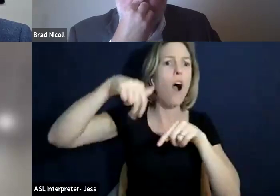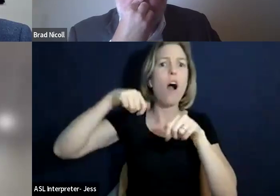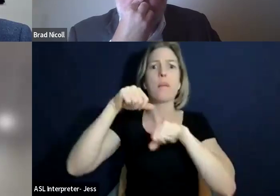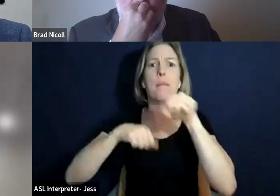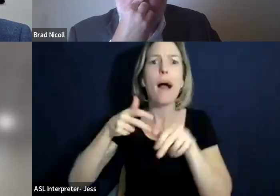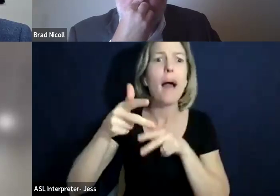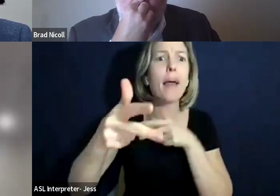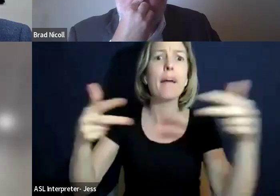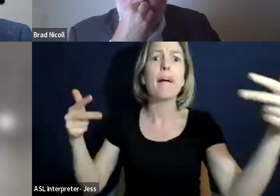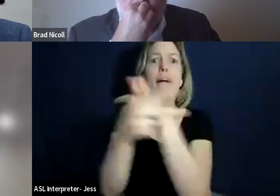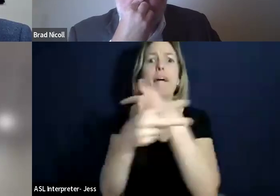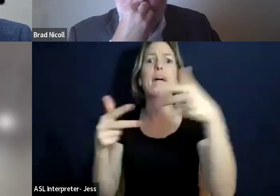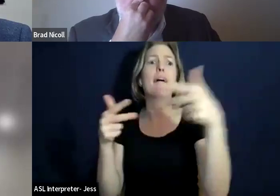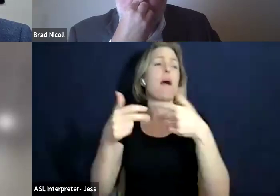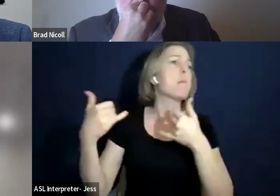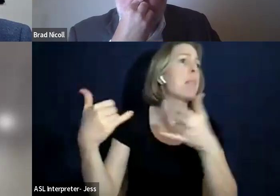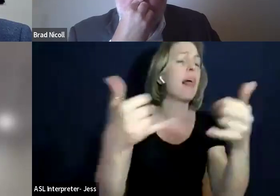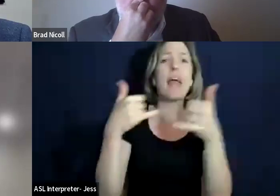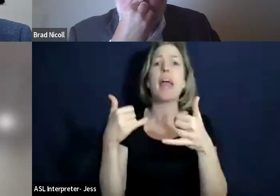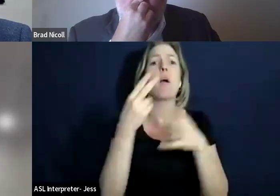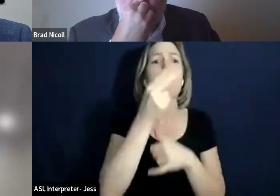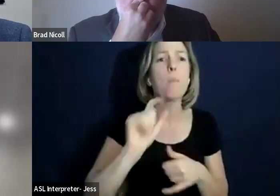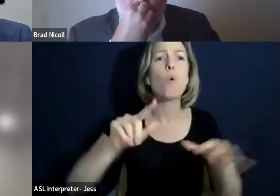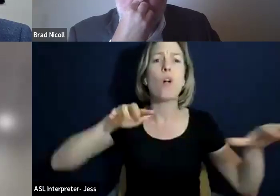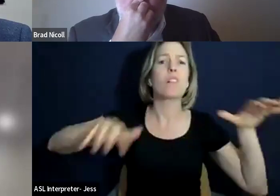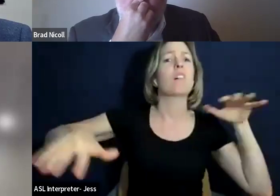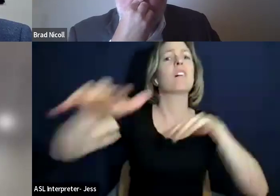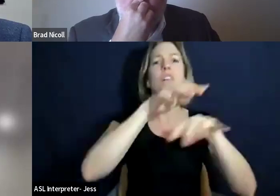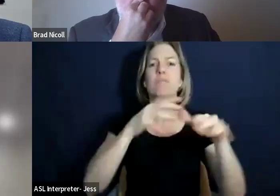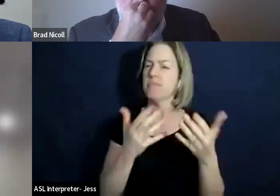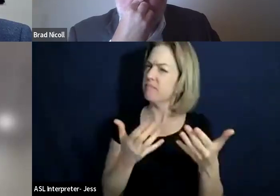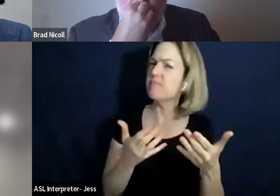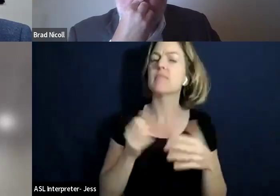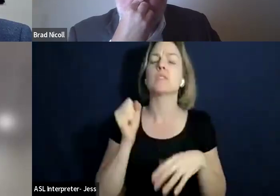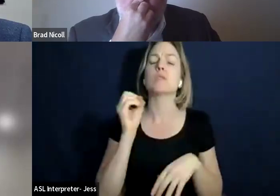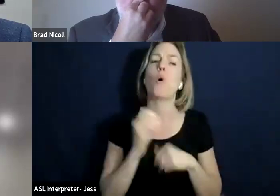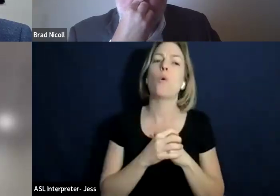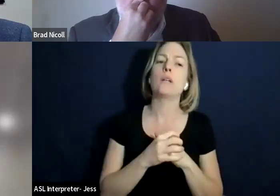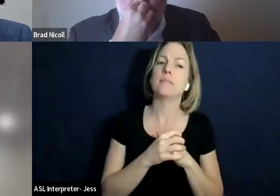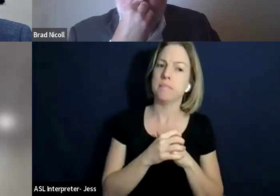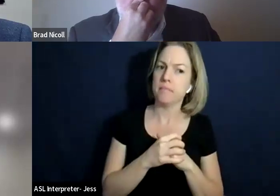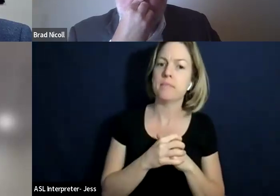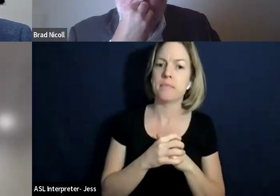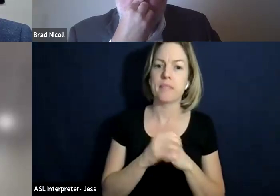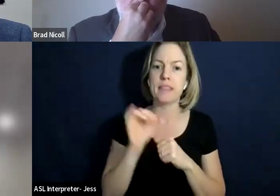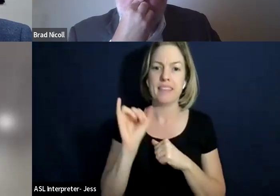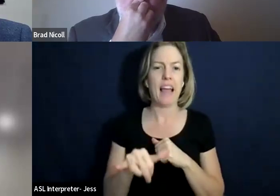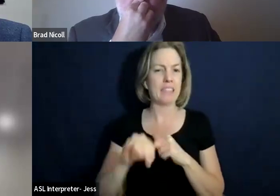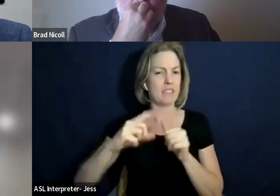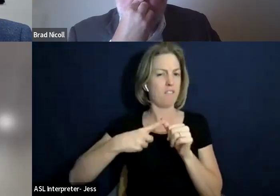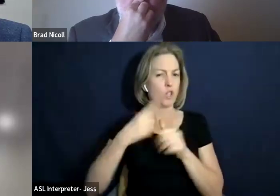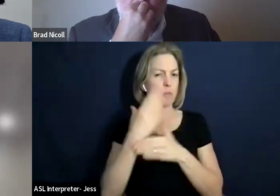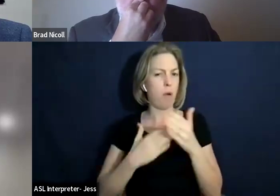etc., playing on the fields, in the pools, etc. So that's the first